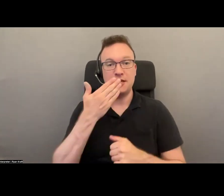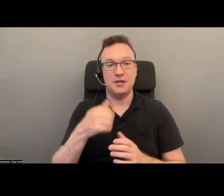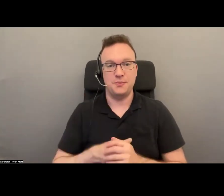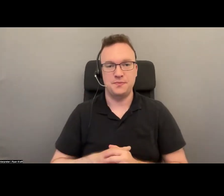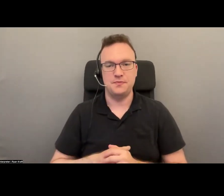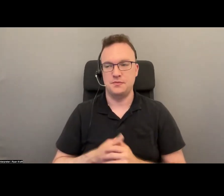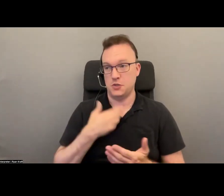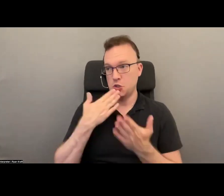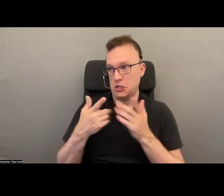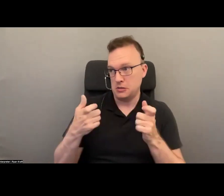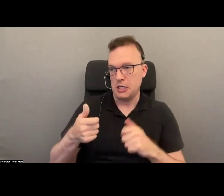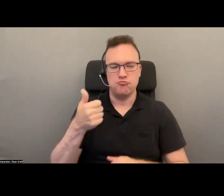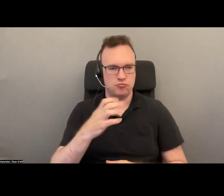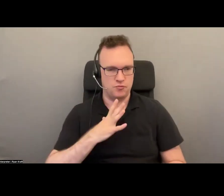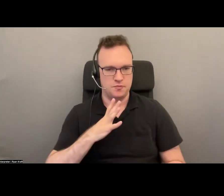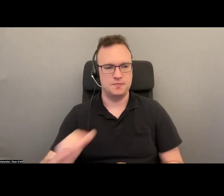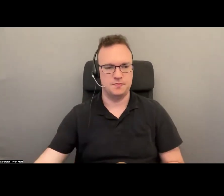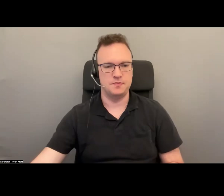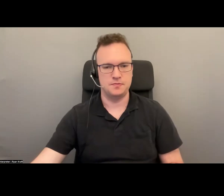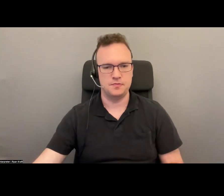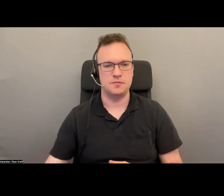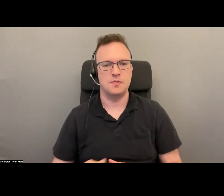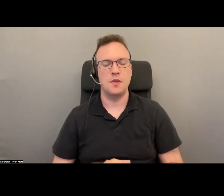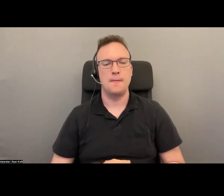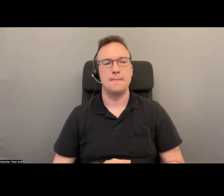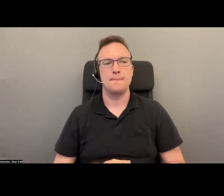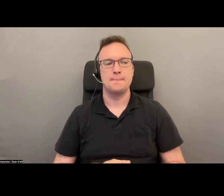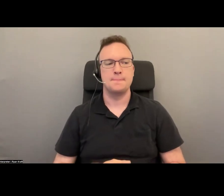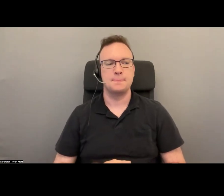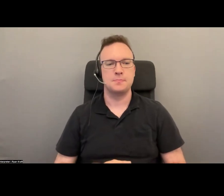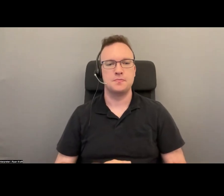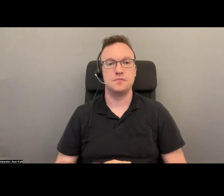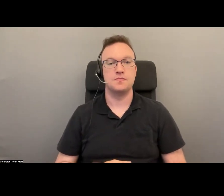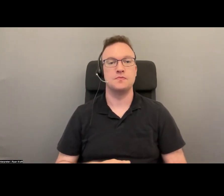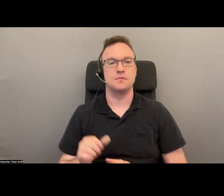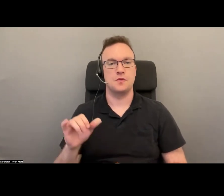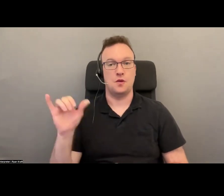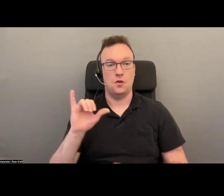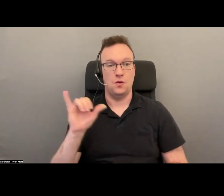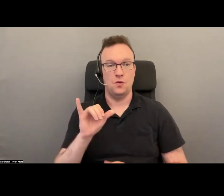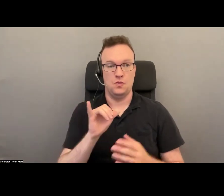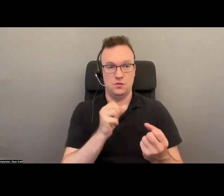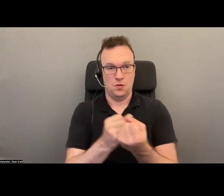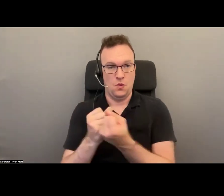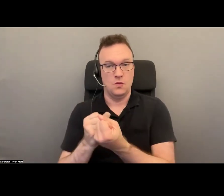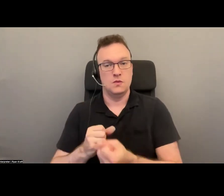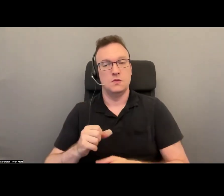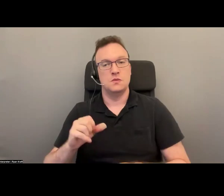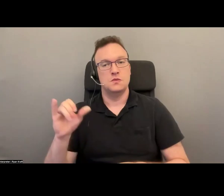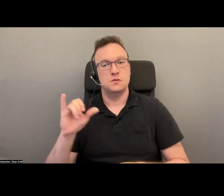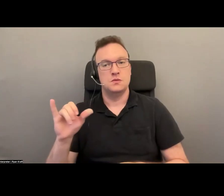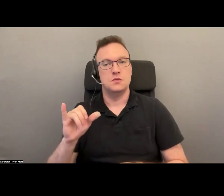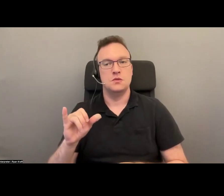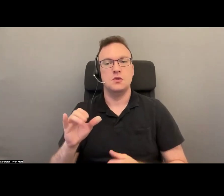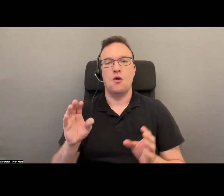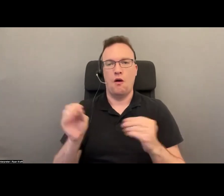You're good, thank you. Okay, thanks. And in giving our supports, we have offices in